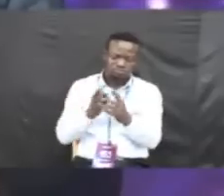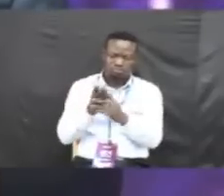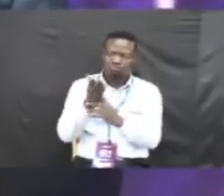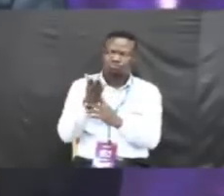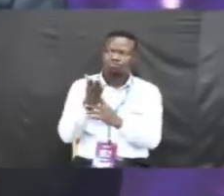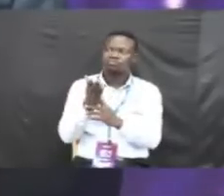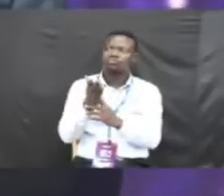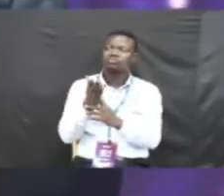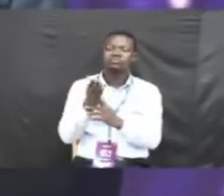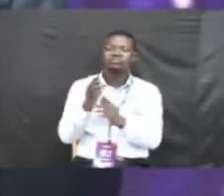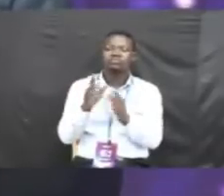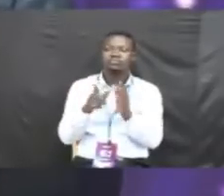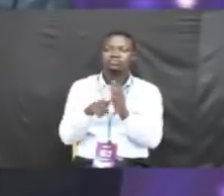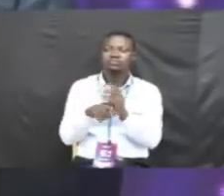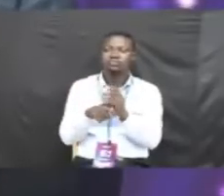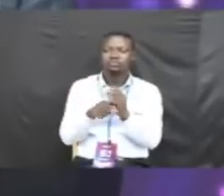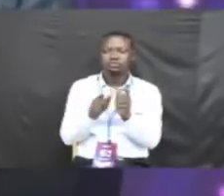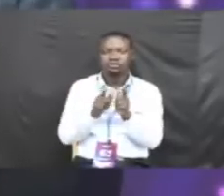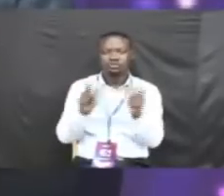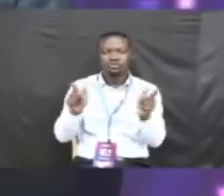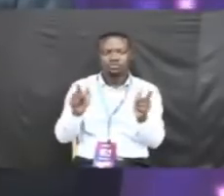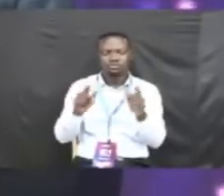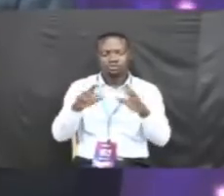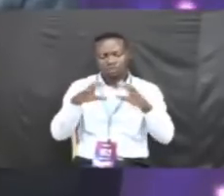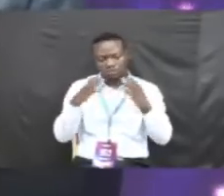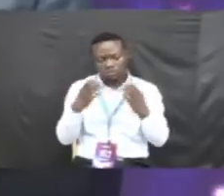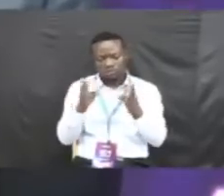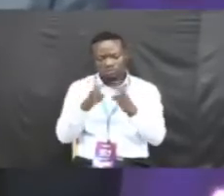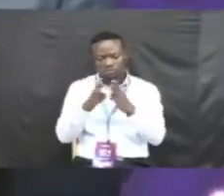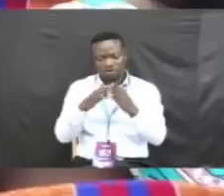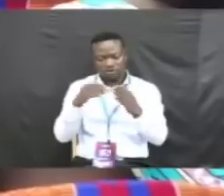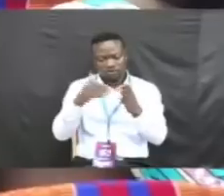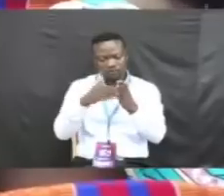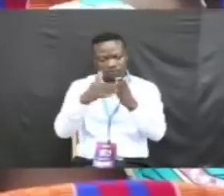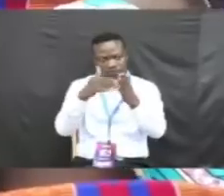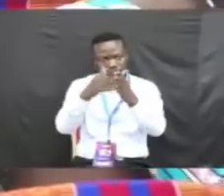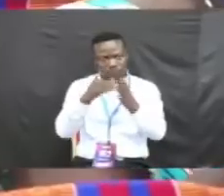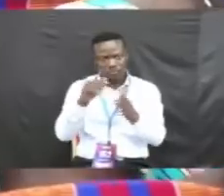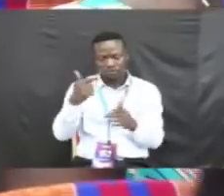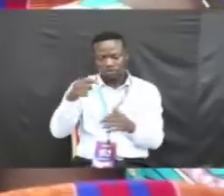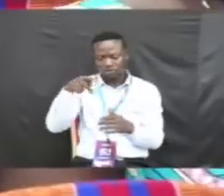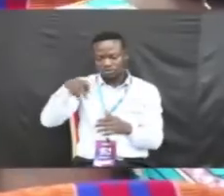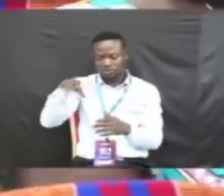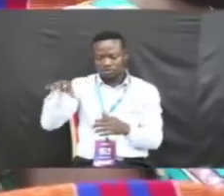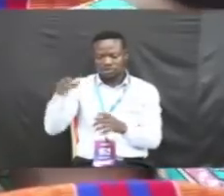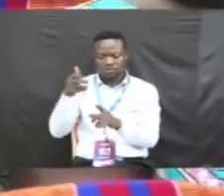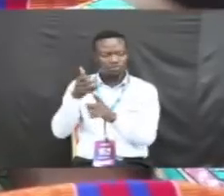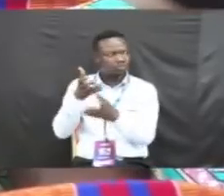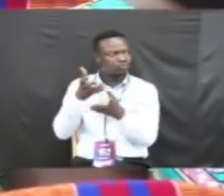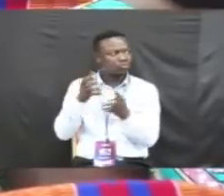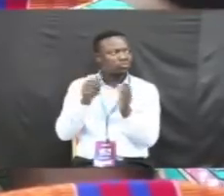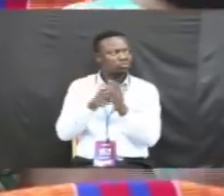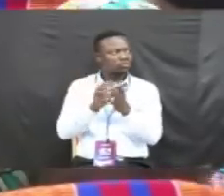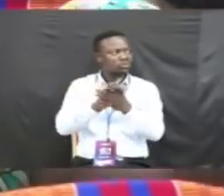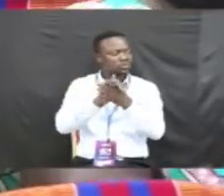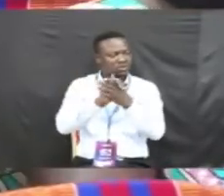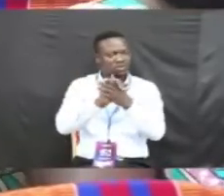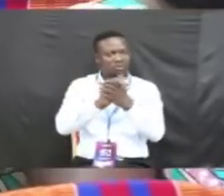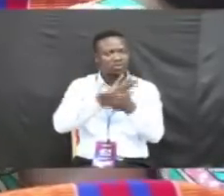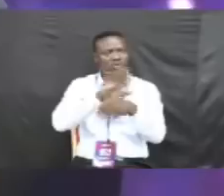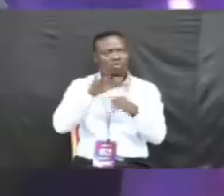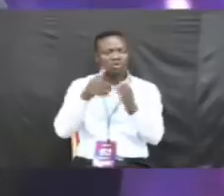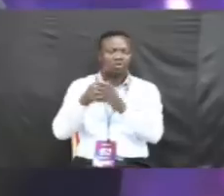of successive general councils. The GPCC wishes to acknowledge and congratulate all